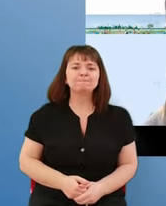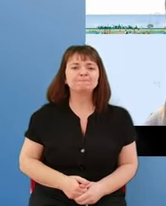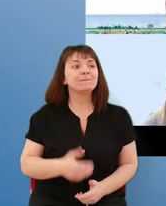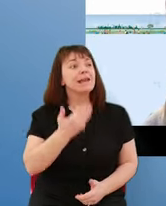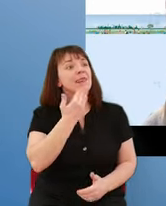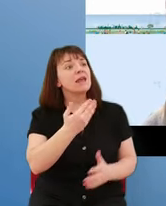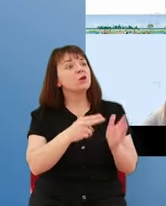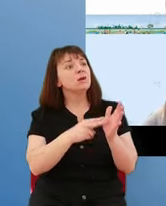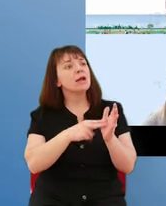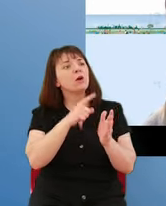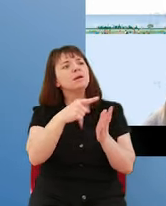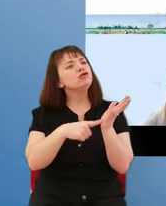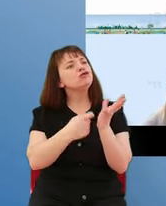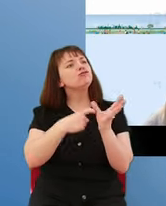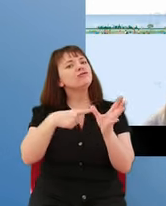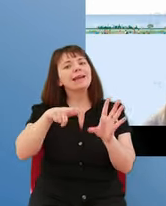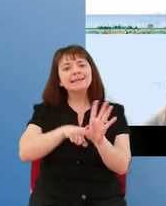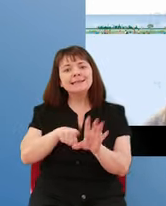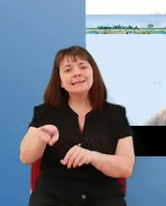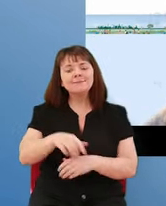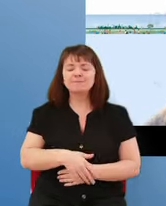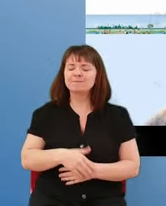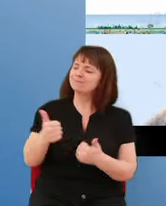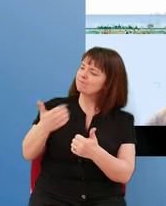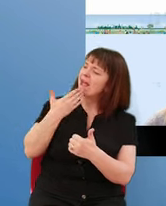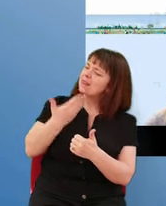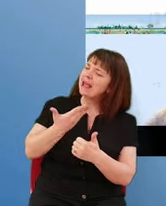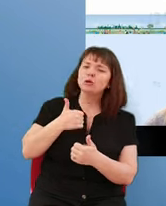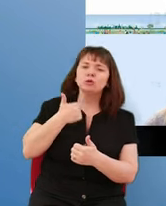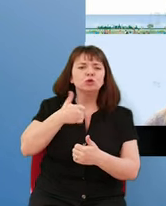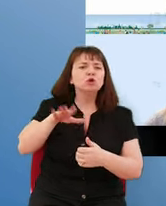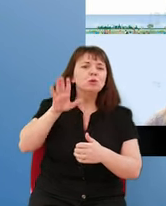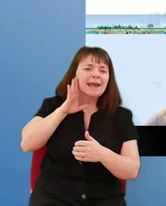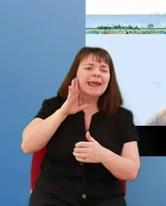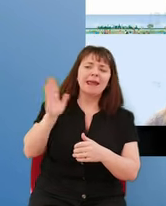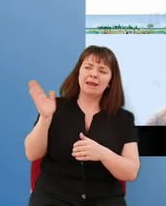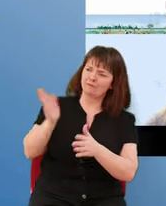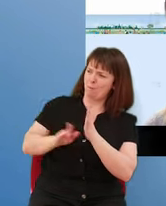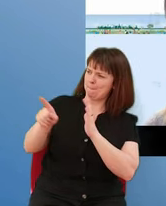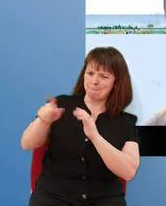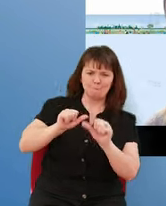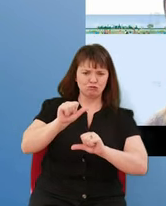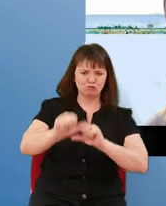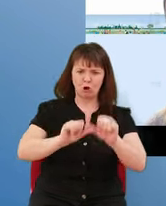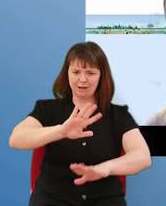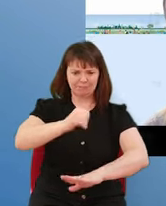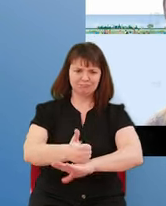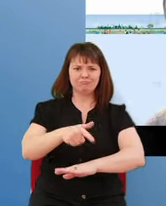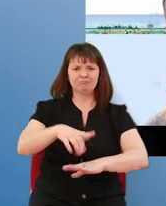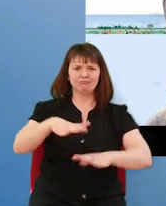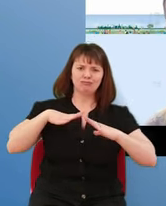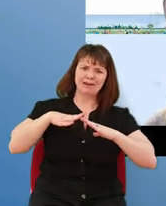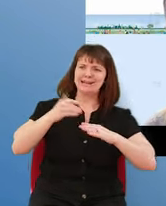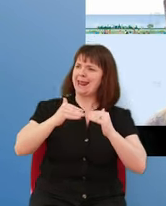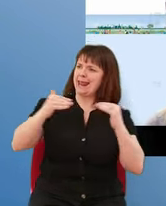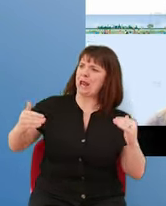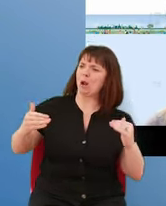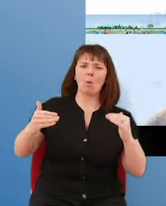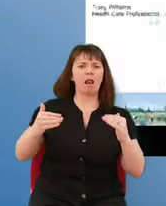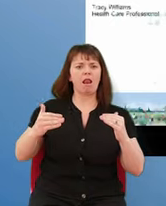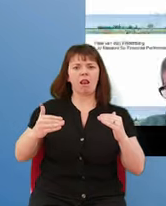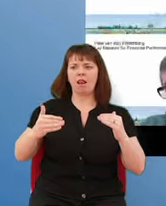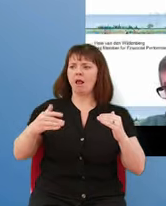and the fact that will give that equal opportunity for all practices, certainly those that are less resistant, to be able to apply for some of the funding as well.